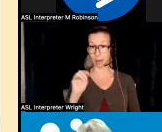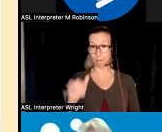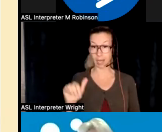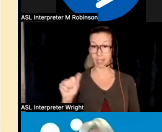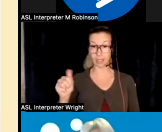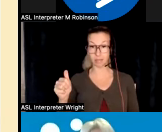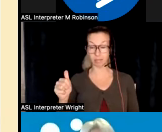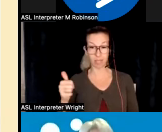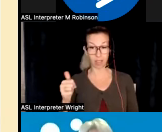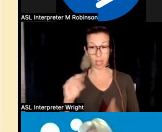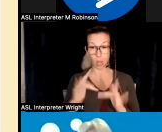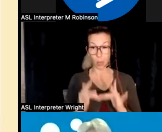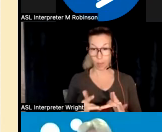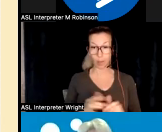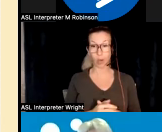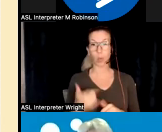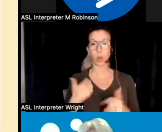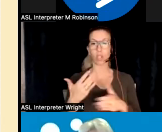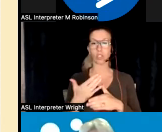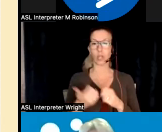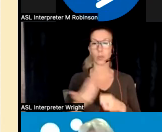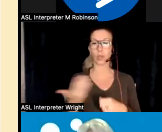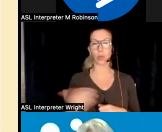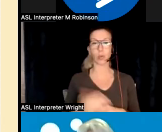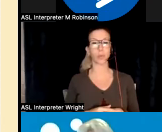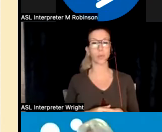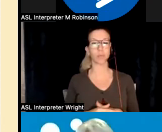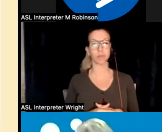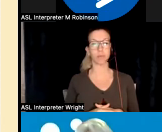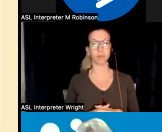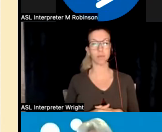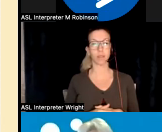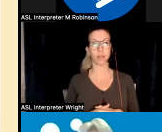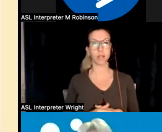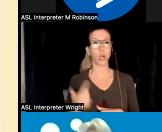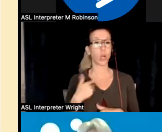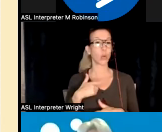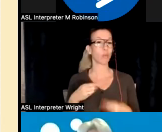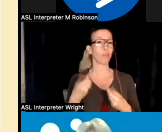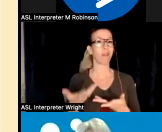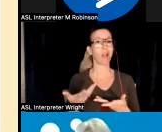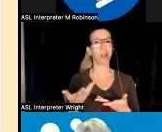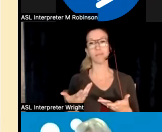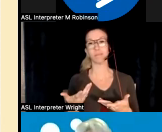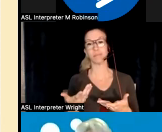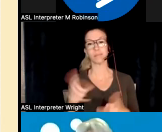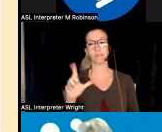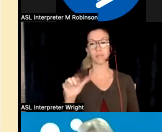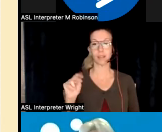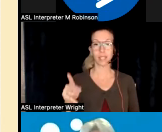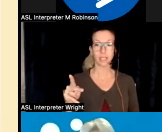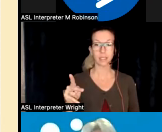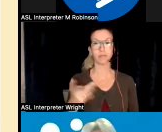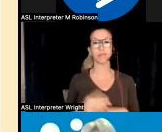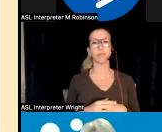with you that in the materials that we shared with you prior to today's session, we provided you the link that